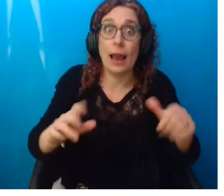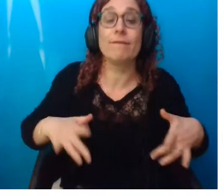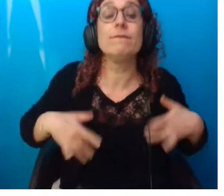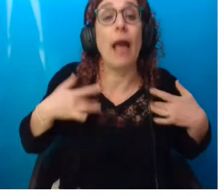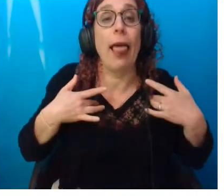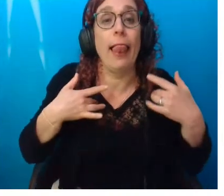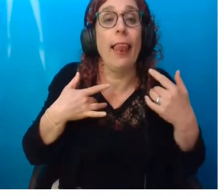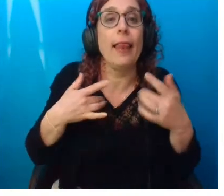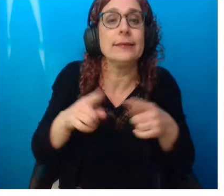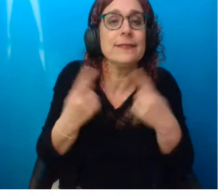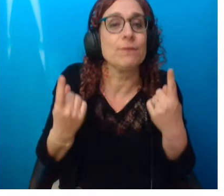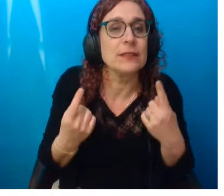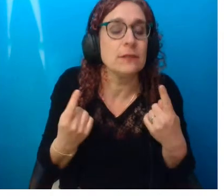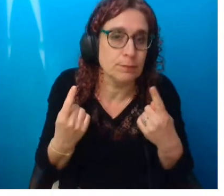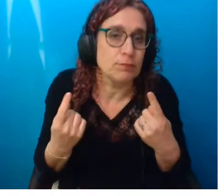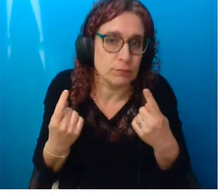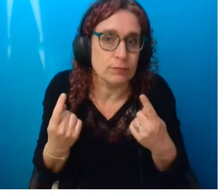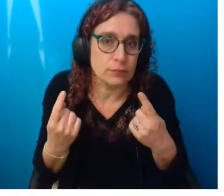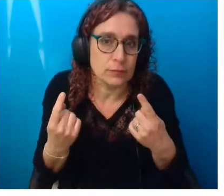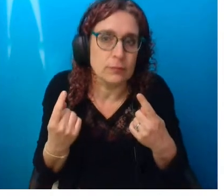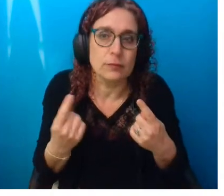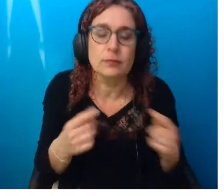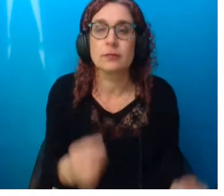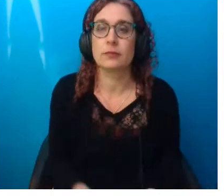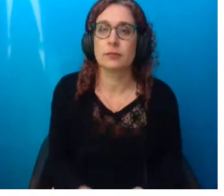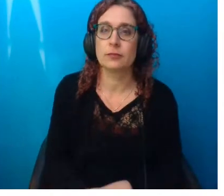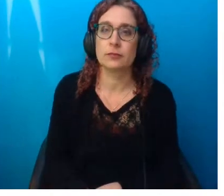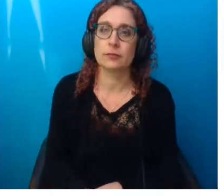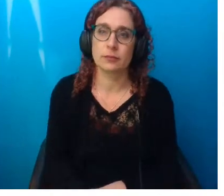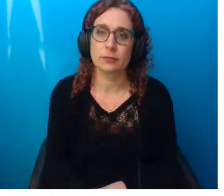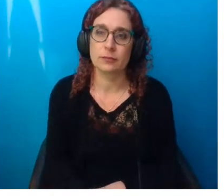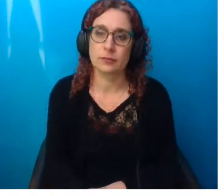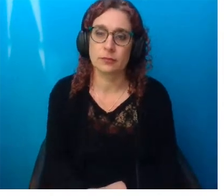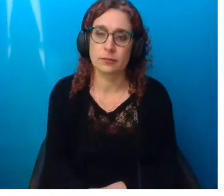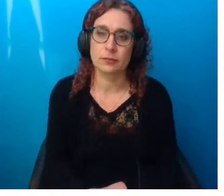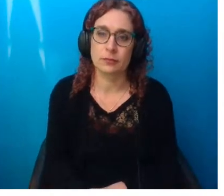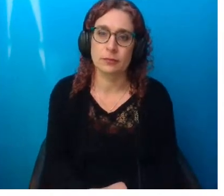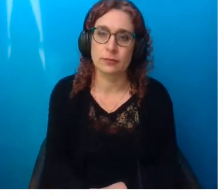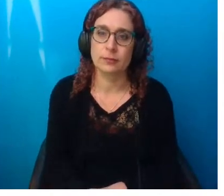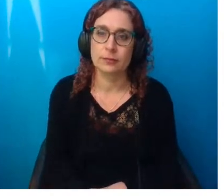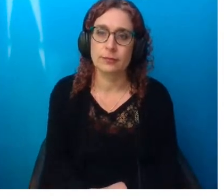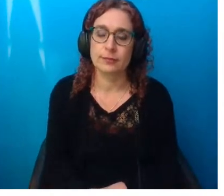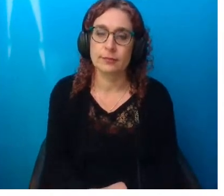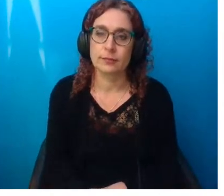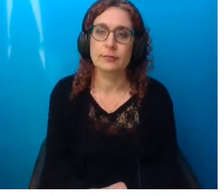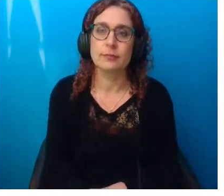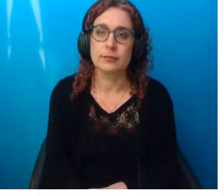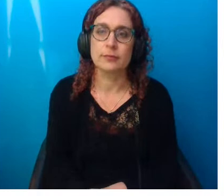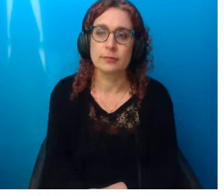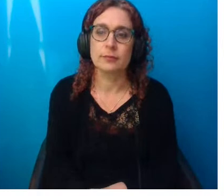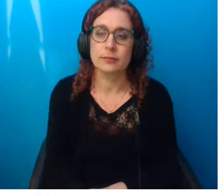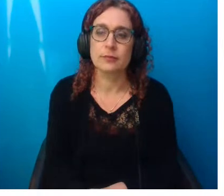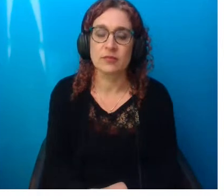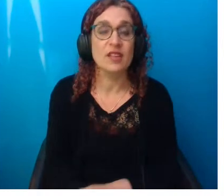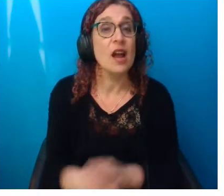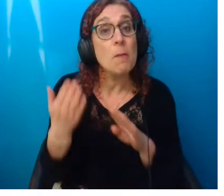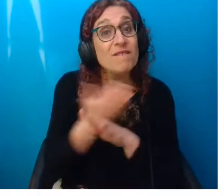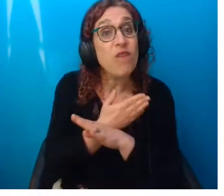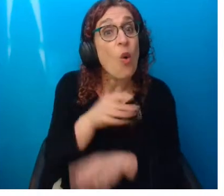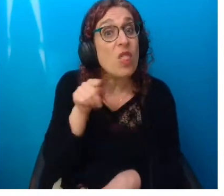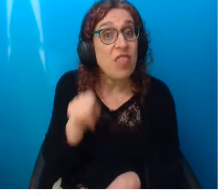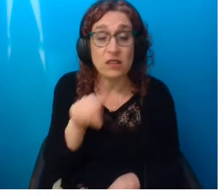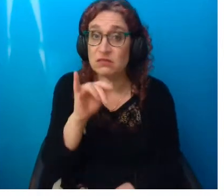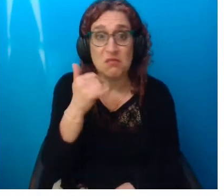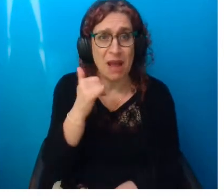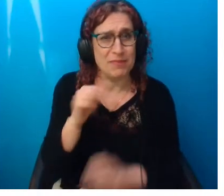rhinitis before the people really feel a good effect of the nasal steroid and really see a significant reduction